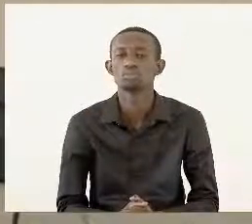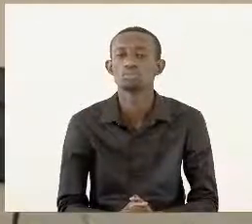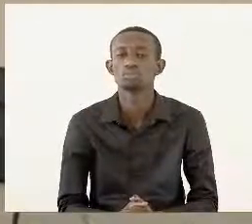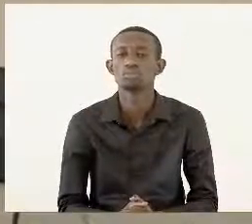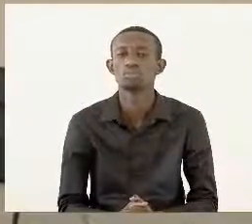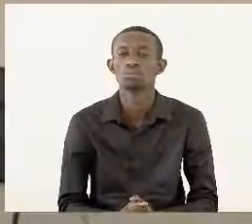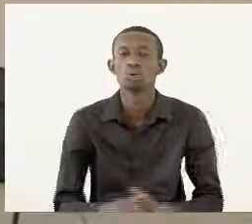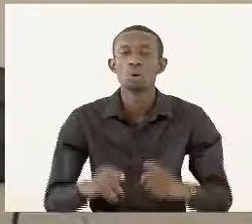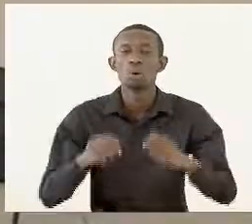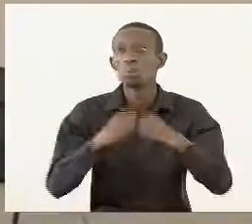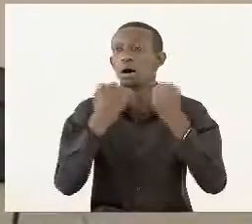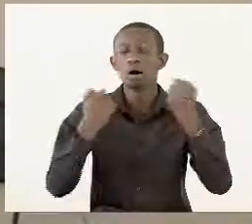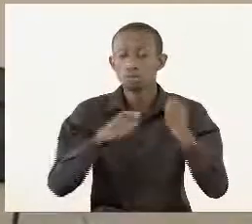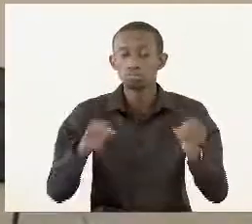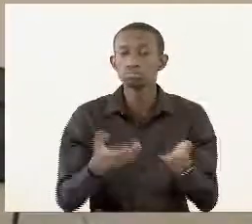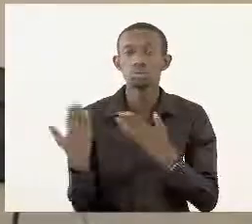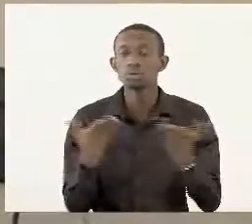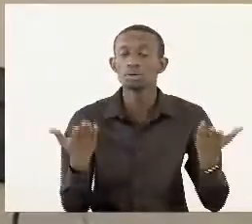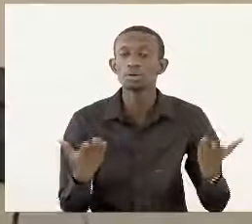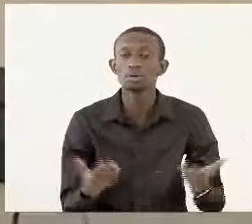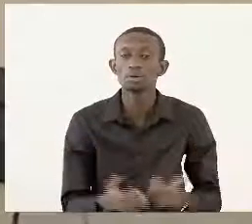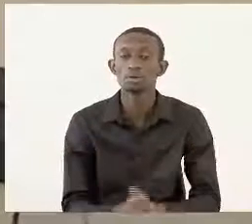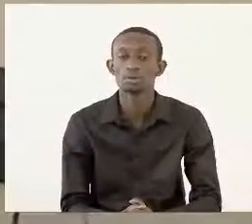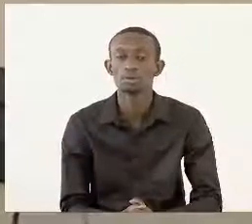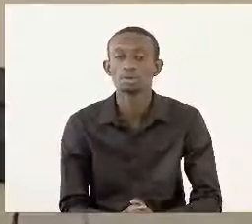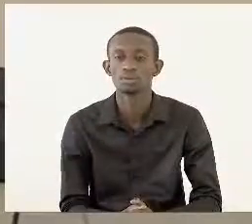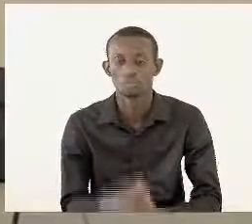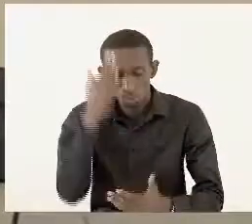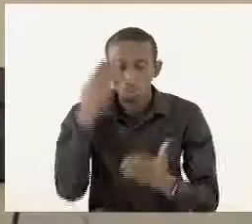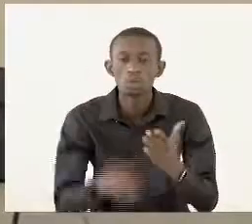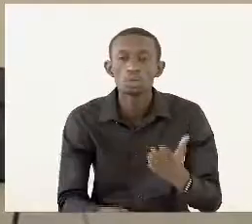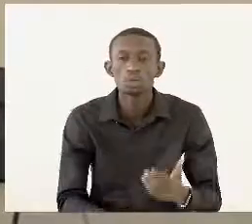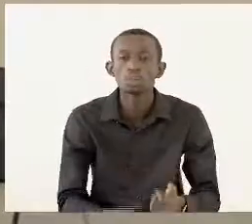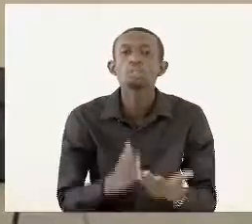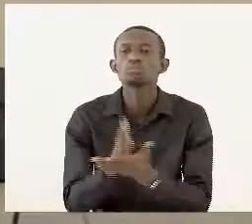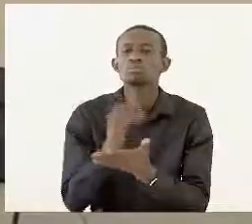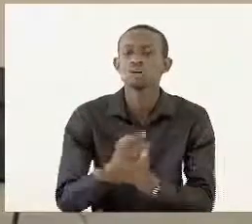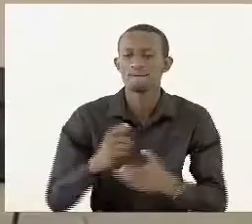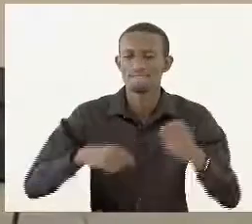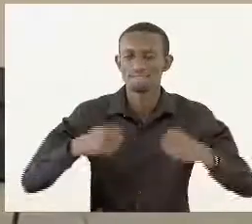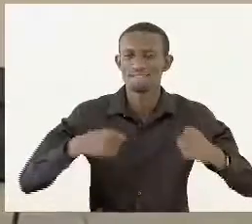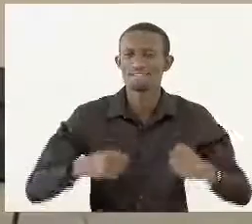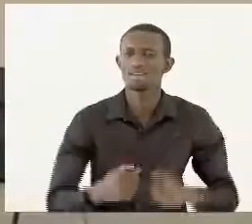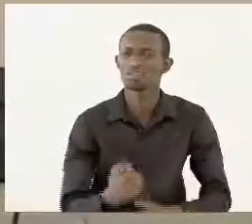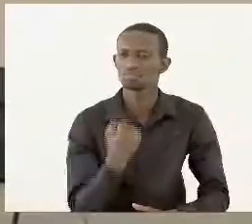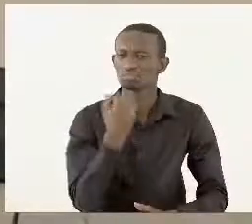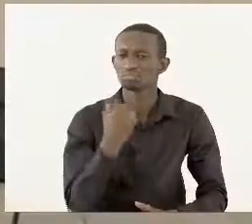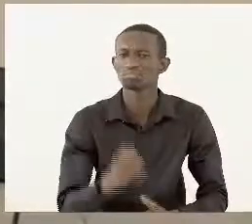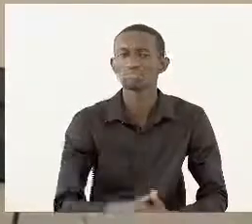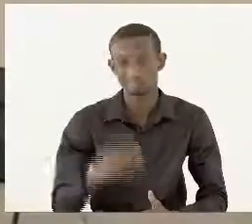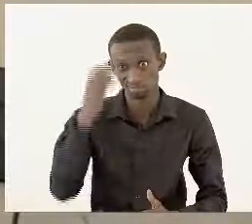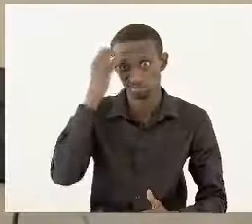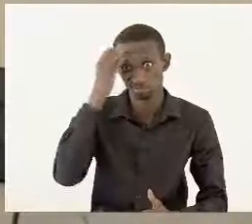break a bathtub. Why? Because of the reaction being so violent